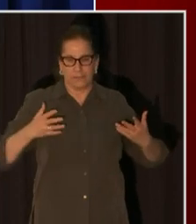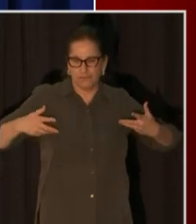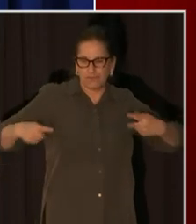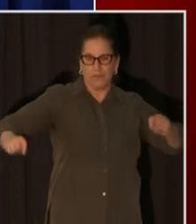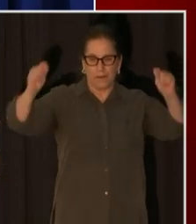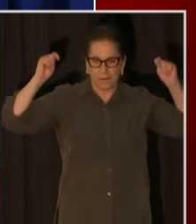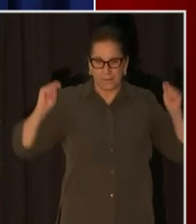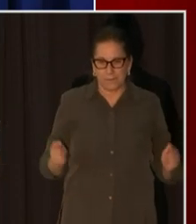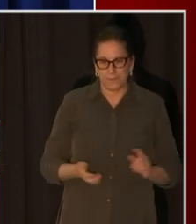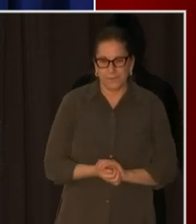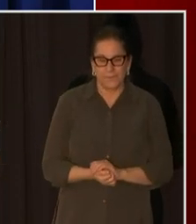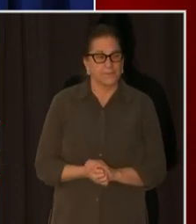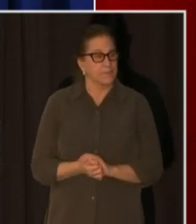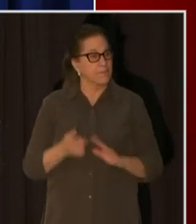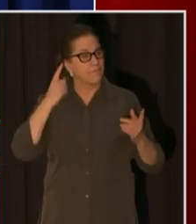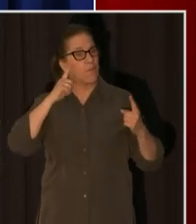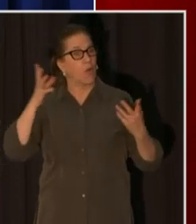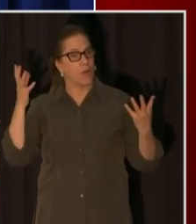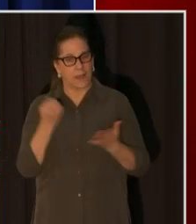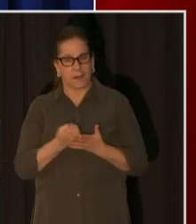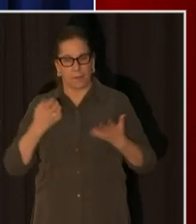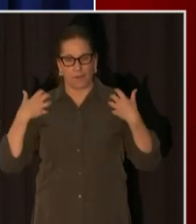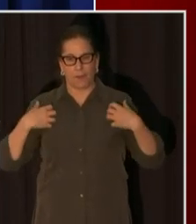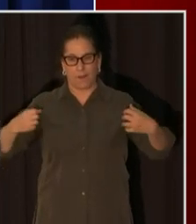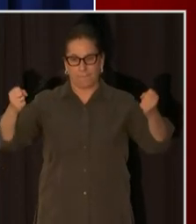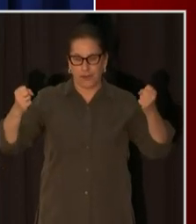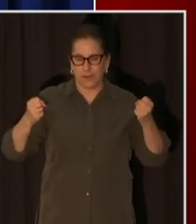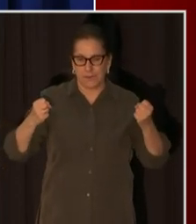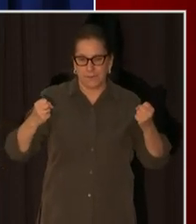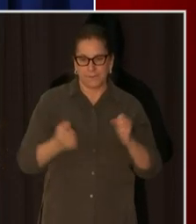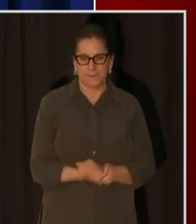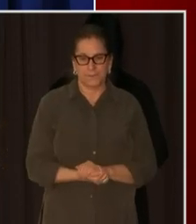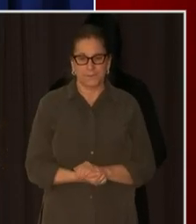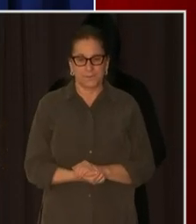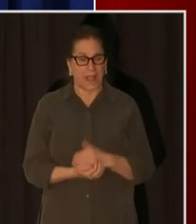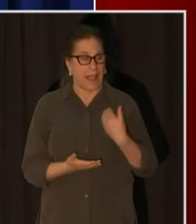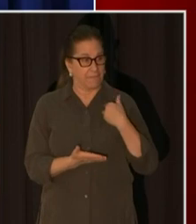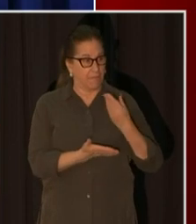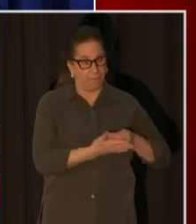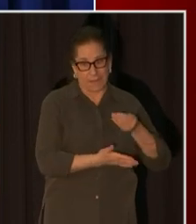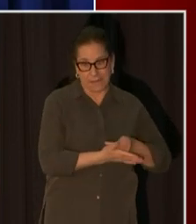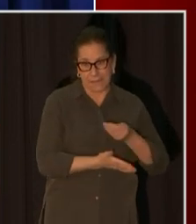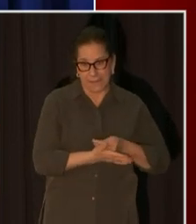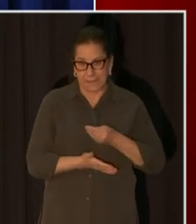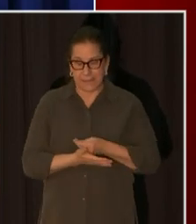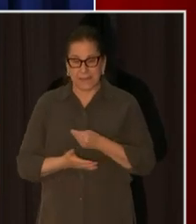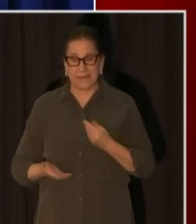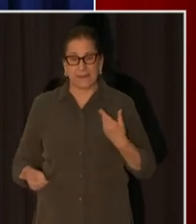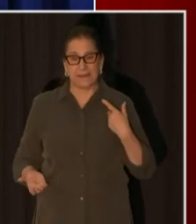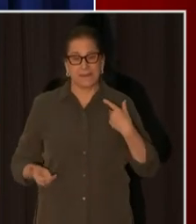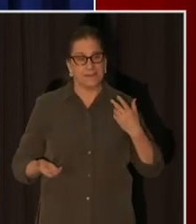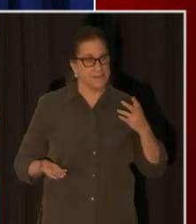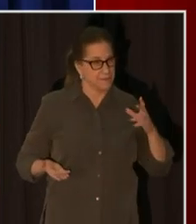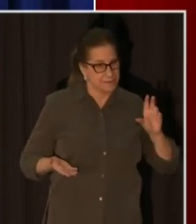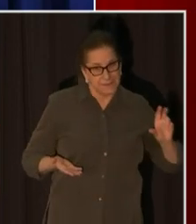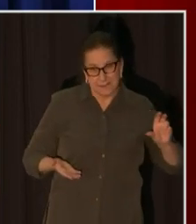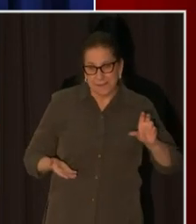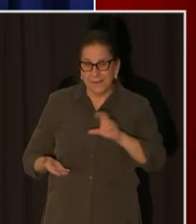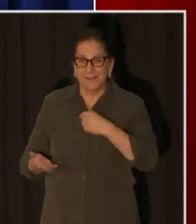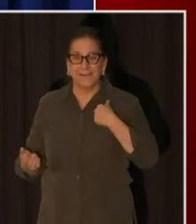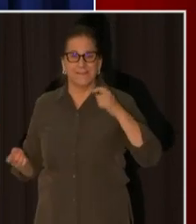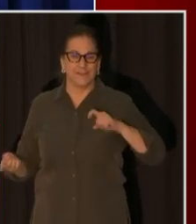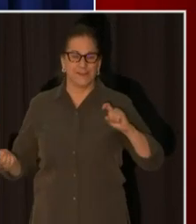access to capital is something that we know in the recovery is going to be essential, and that we're really thinking and focusing on. We also